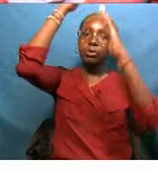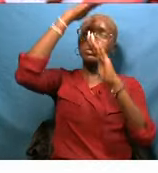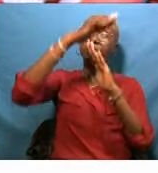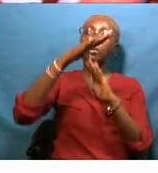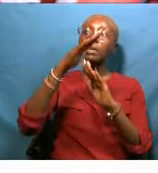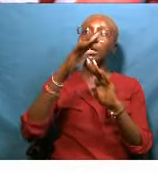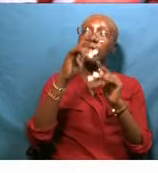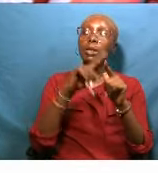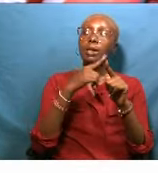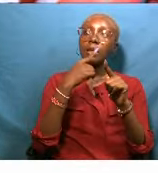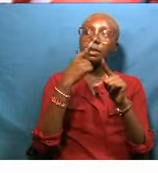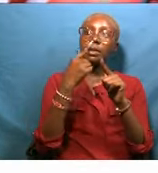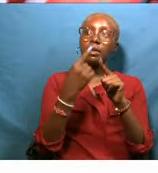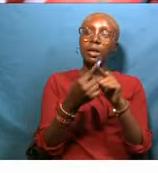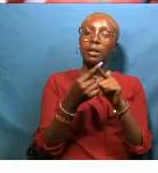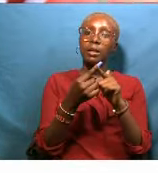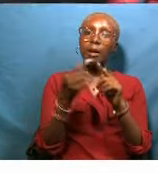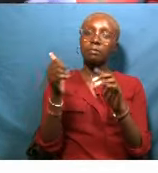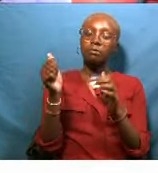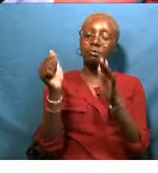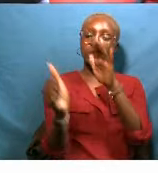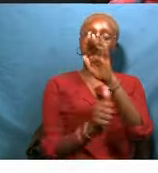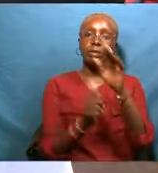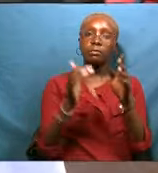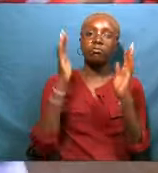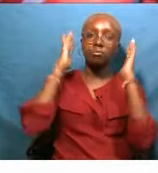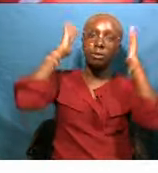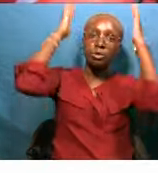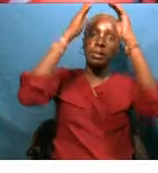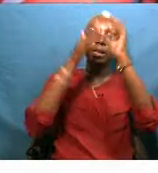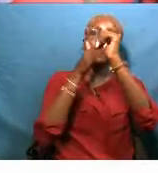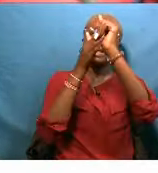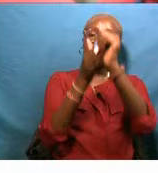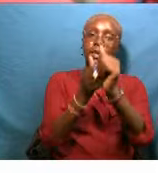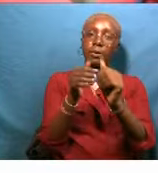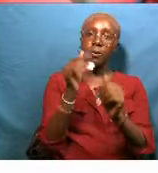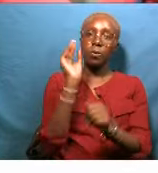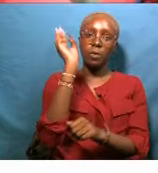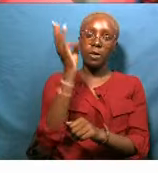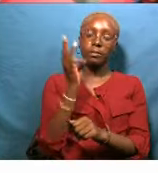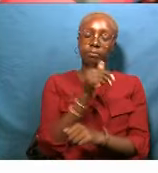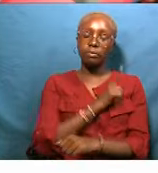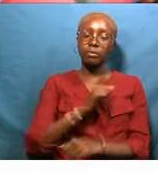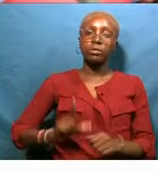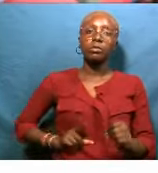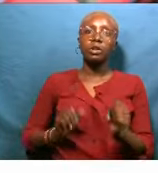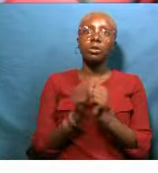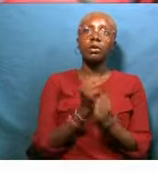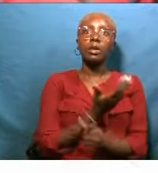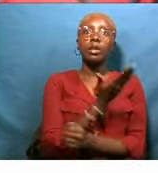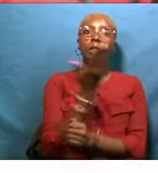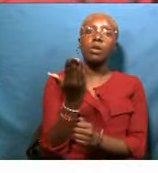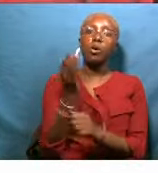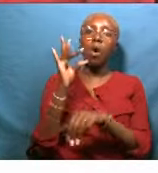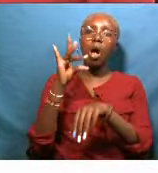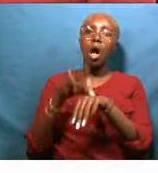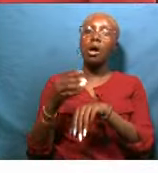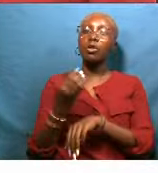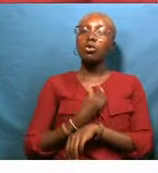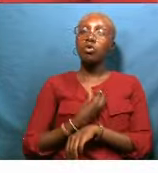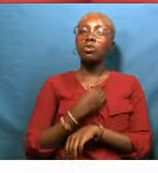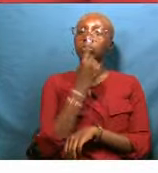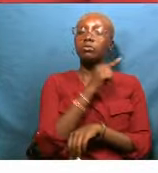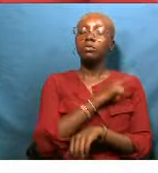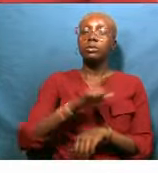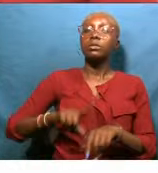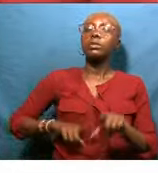us in breaking bread. So the Lord be with you. And also with you. The earth is the Lord's and all